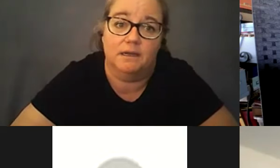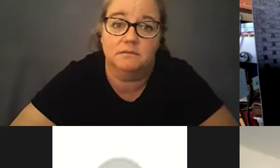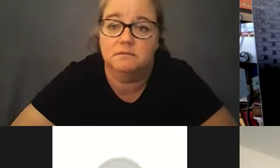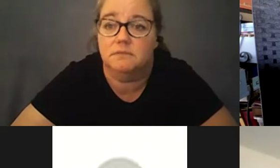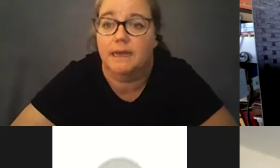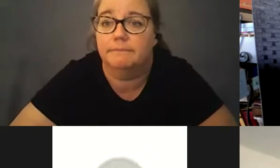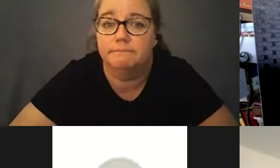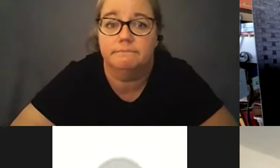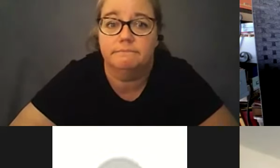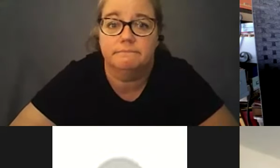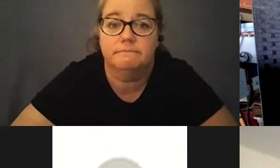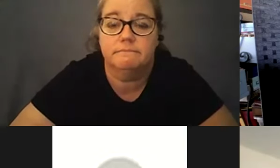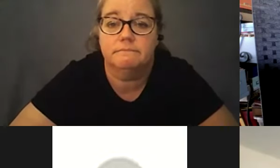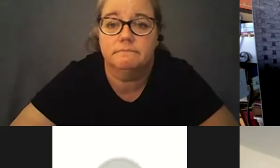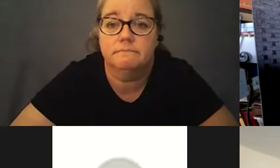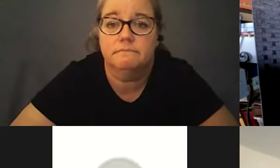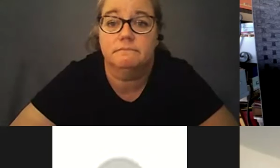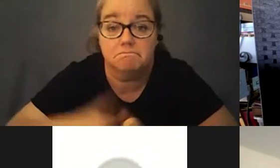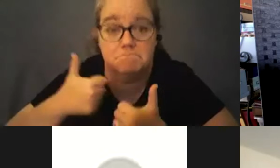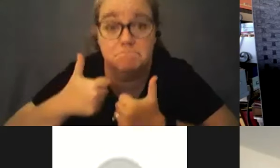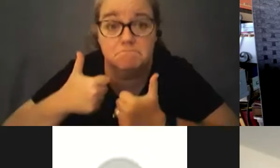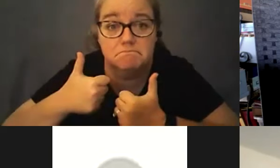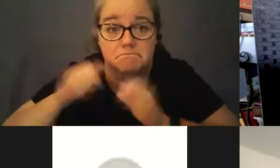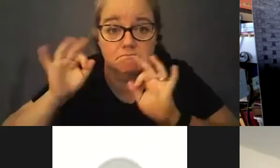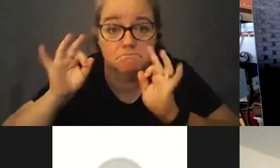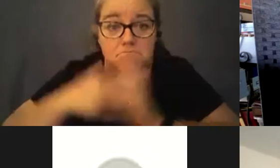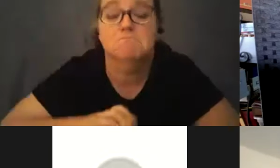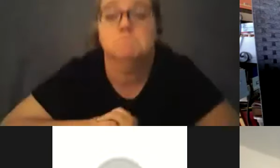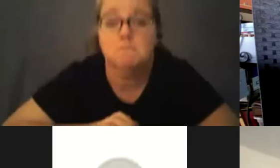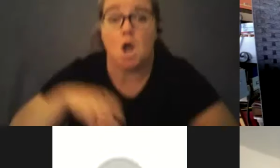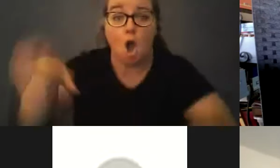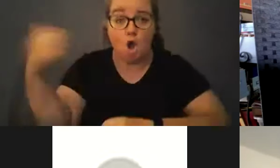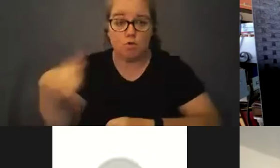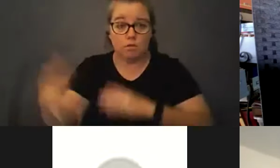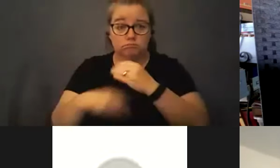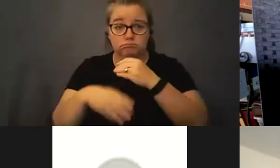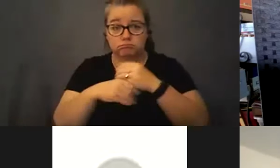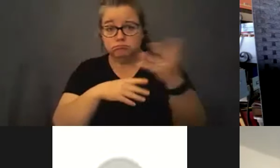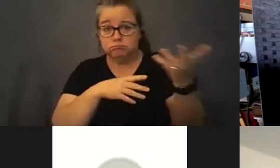yet, but yeah. Okay. Any other questions?